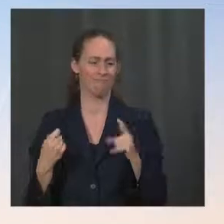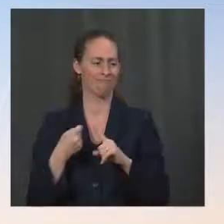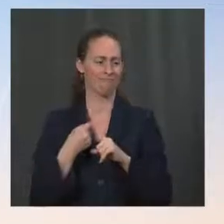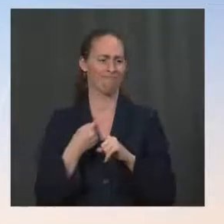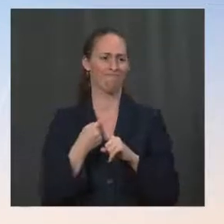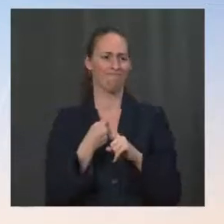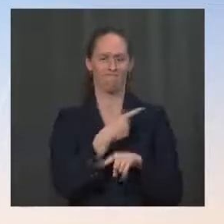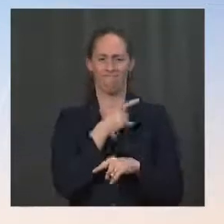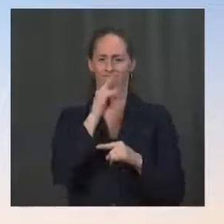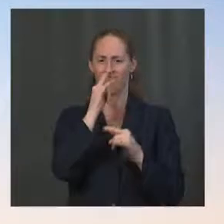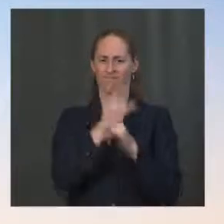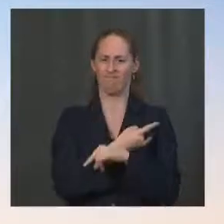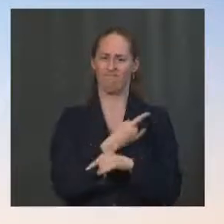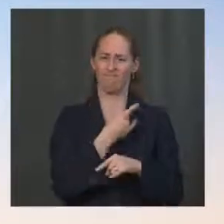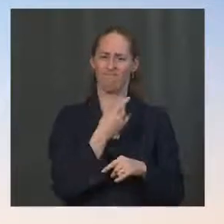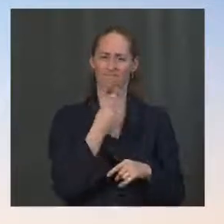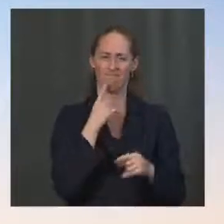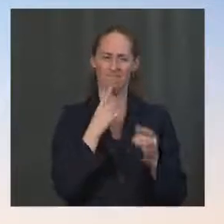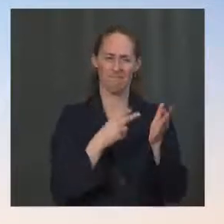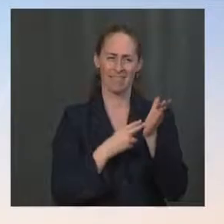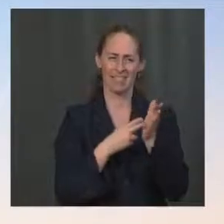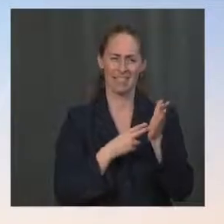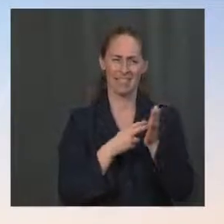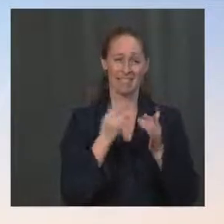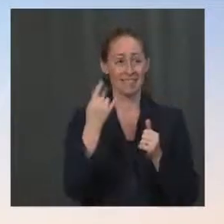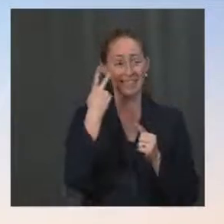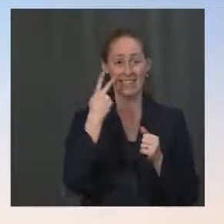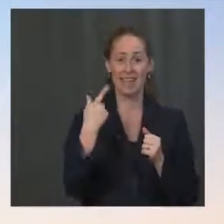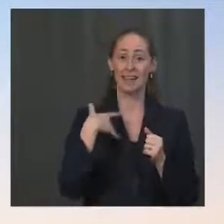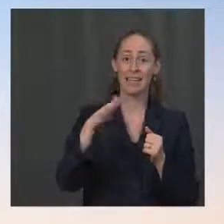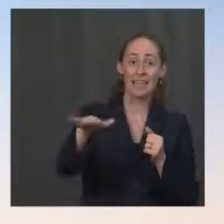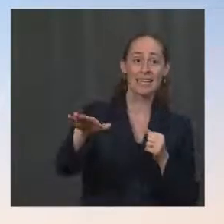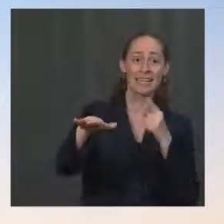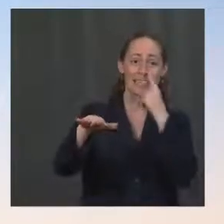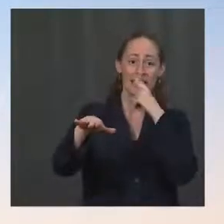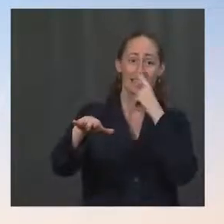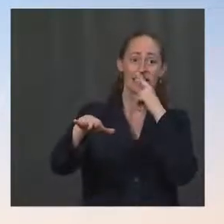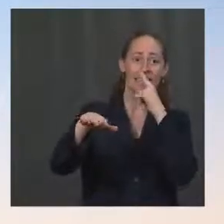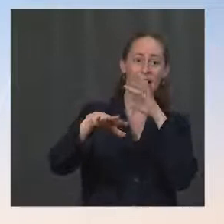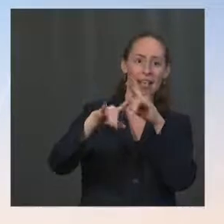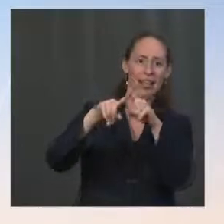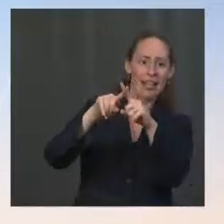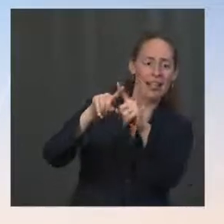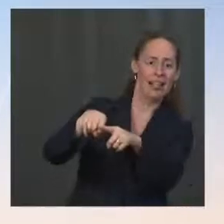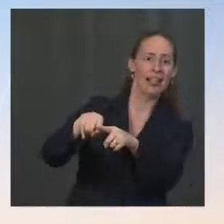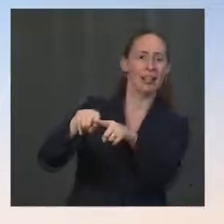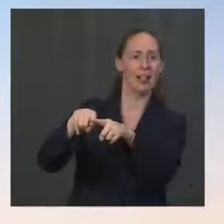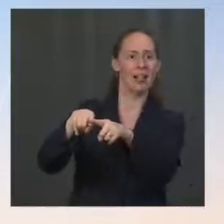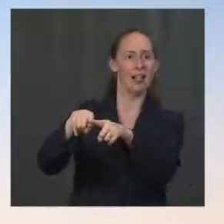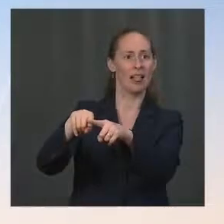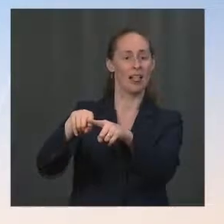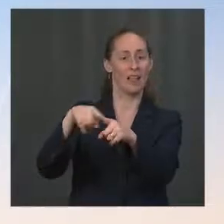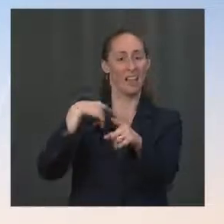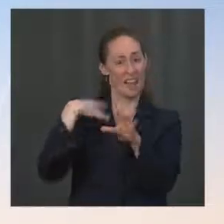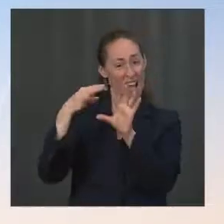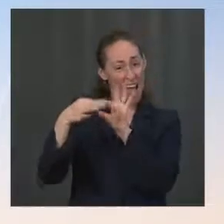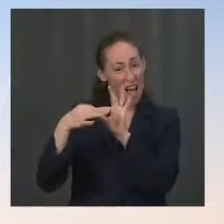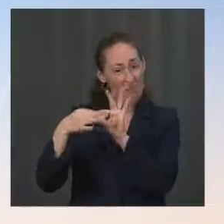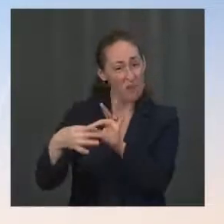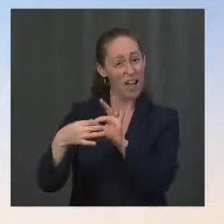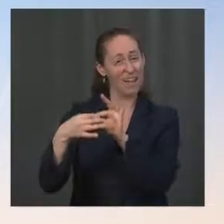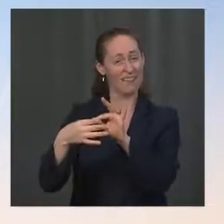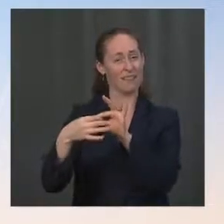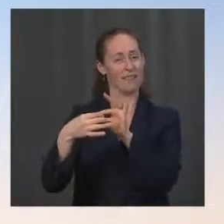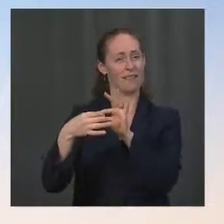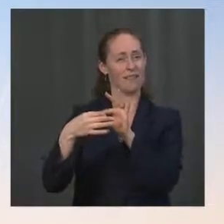of being in a position to rely upon and coordinate with and have negotiations